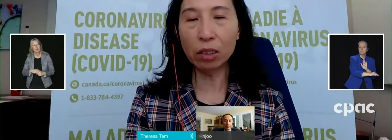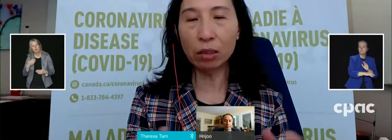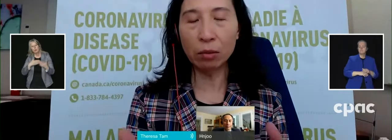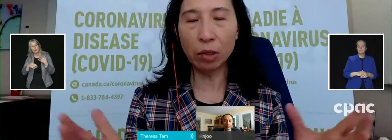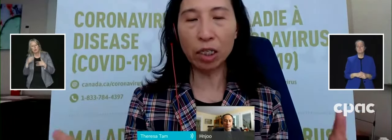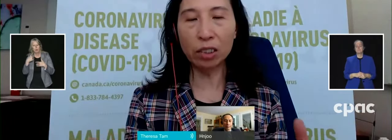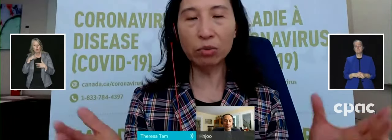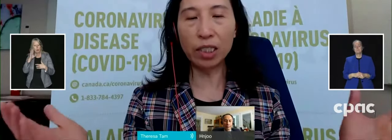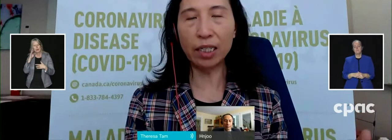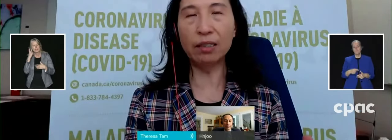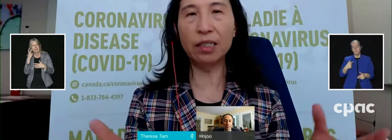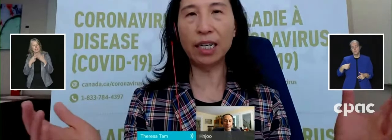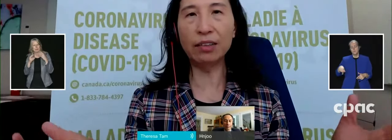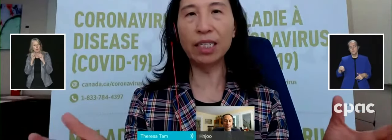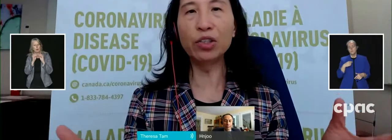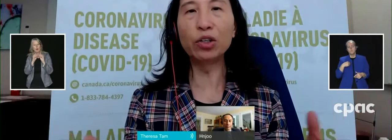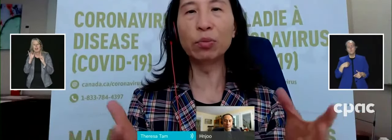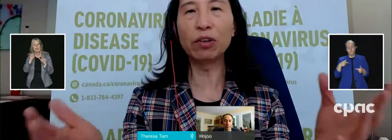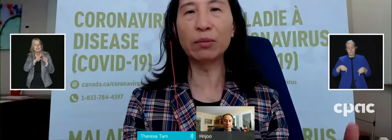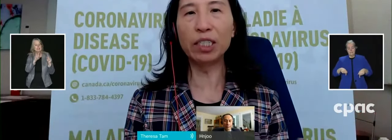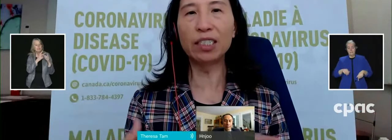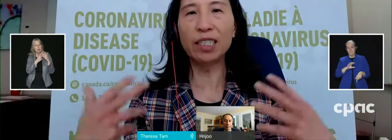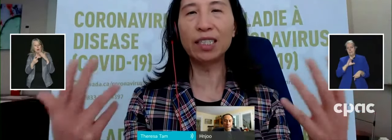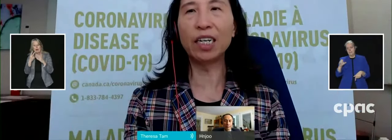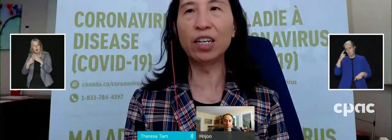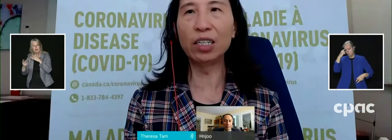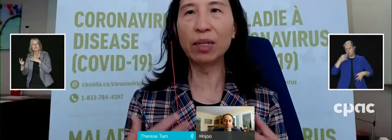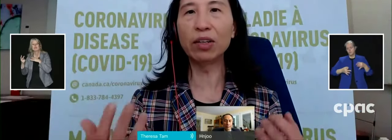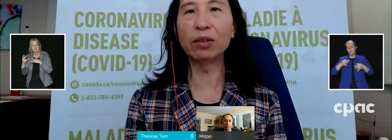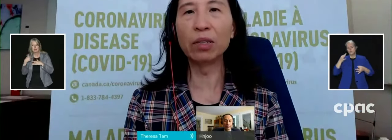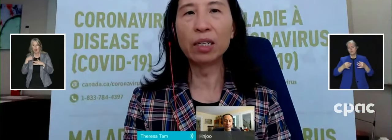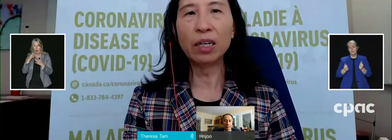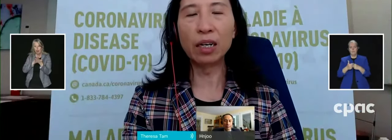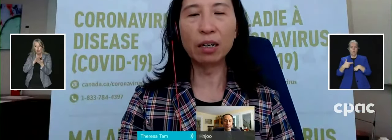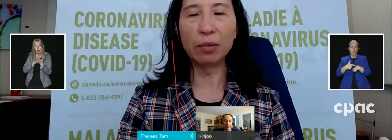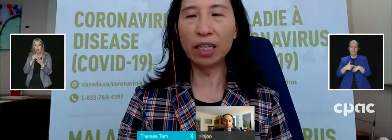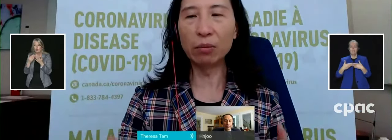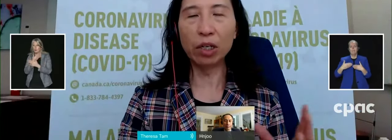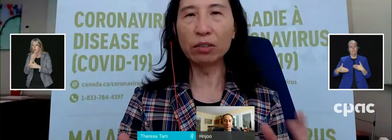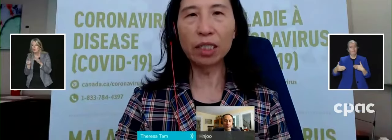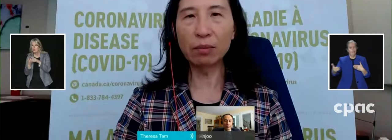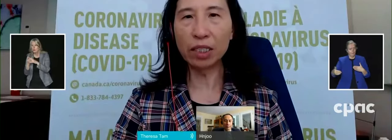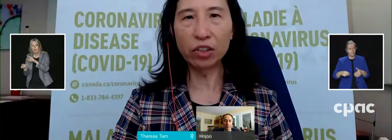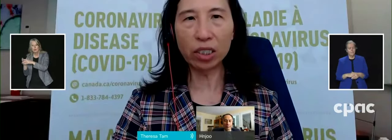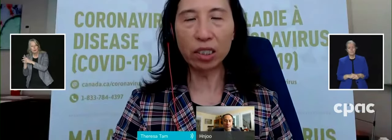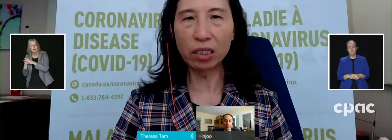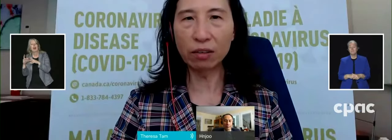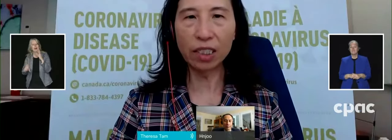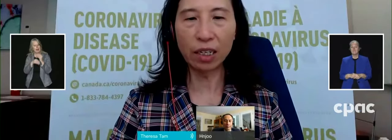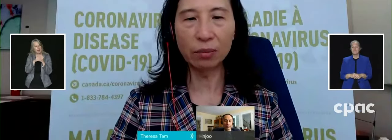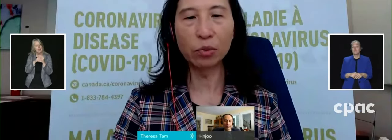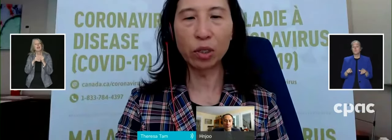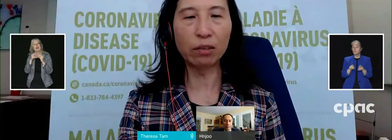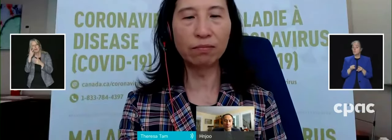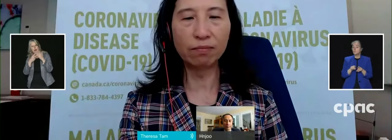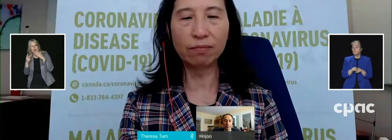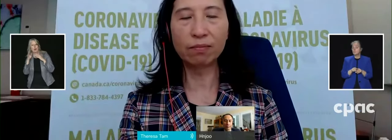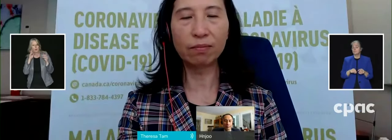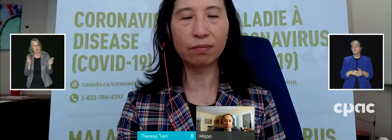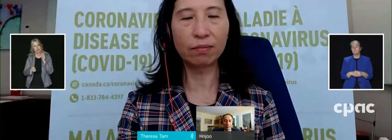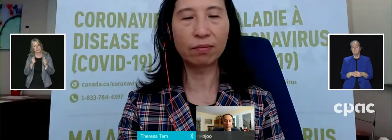and the modelers will take into account these new parameters as they learn about them, and the models can be adjusted over time as